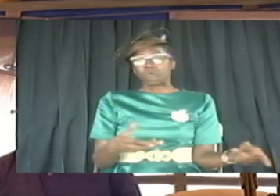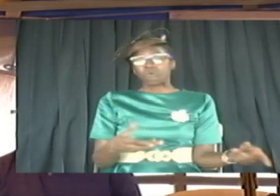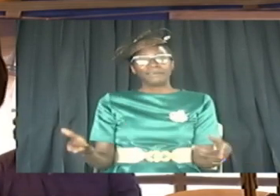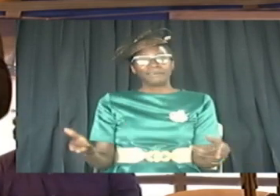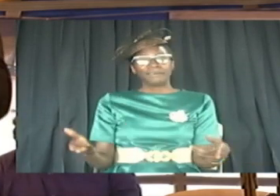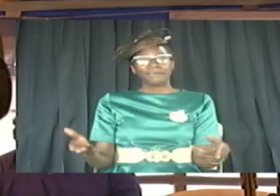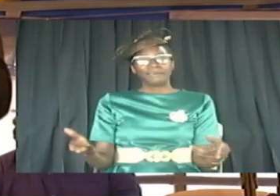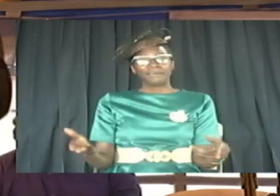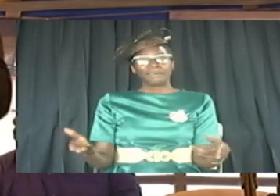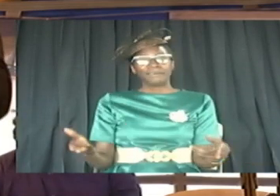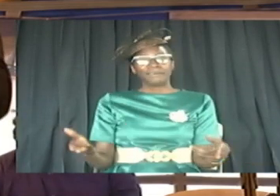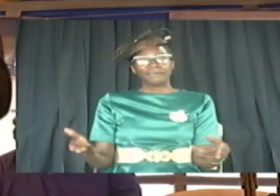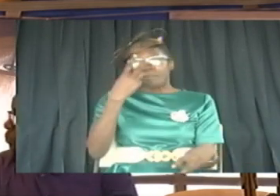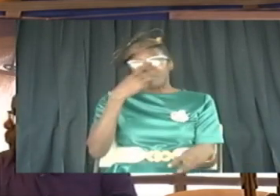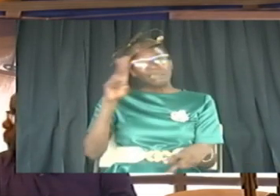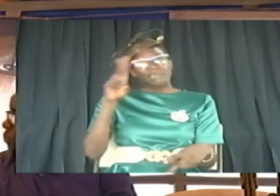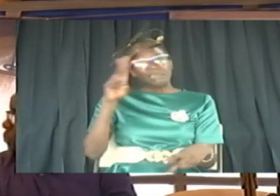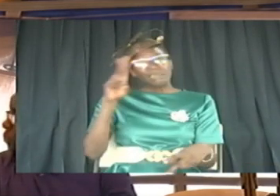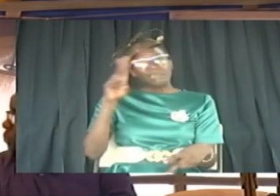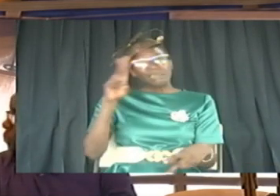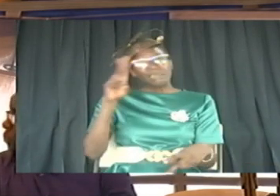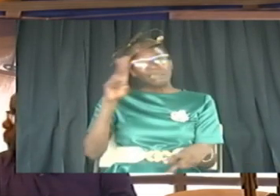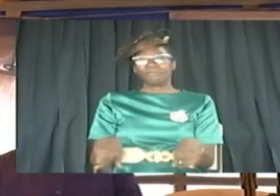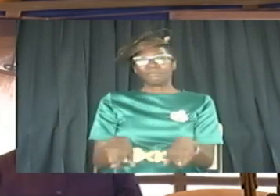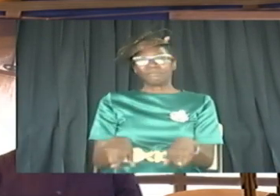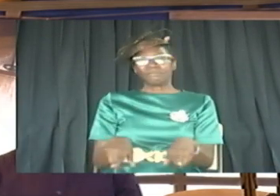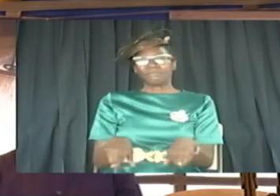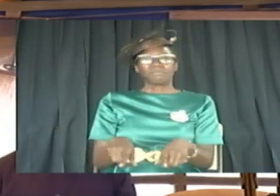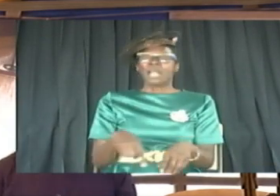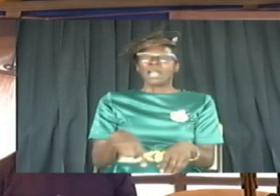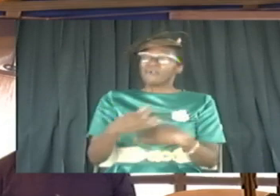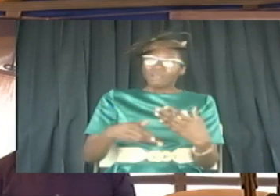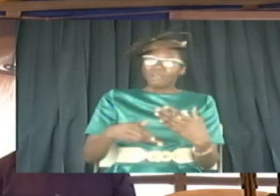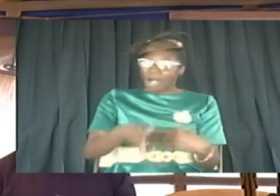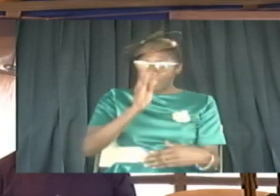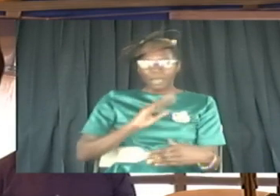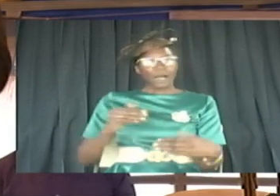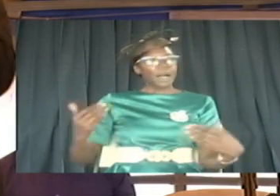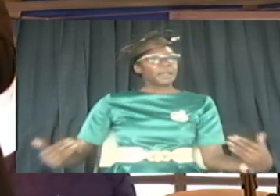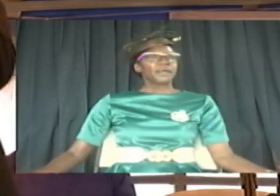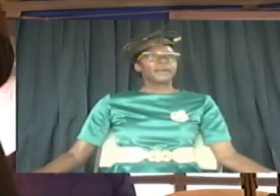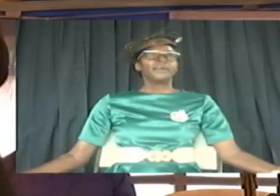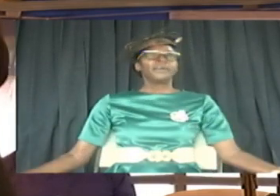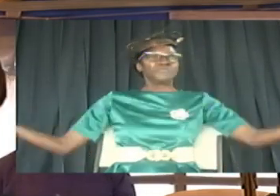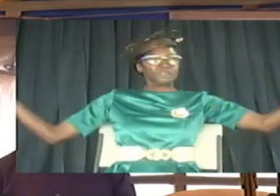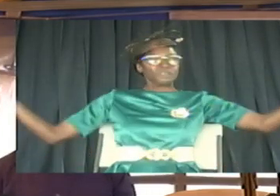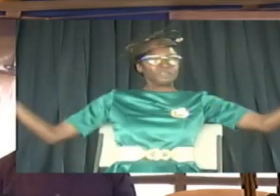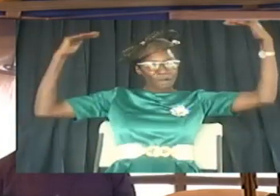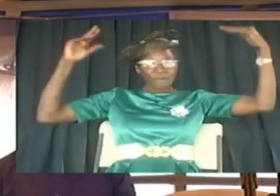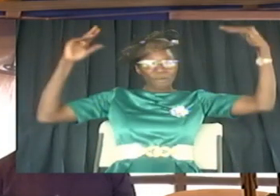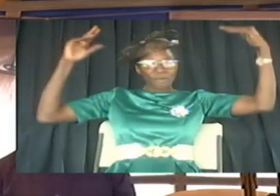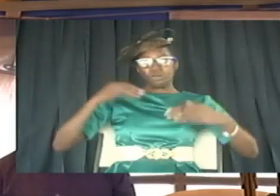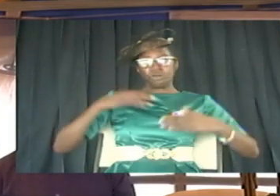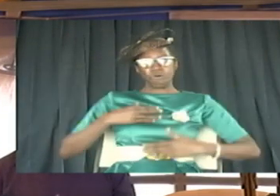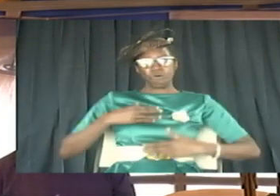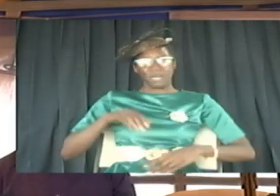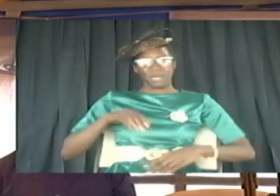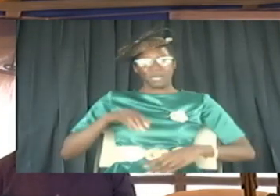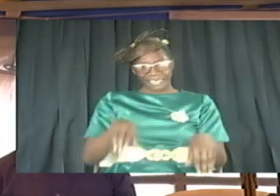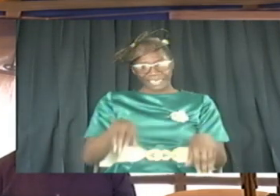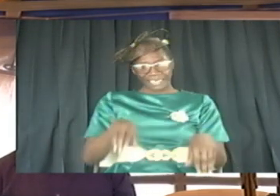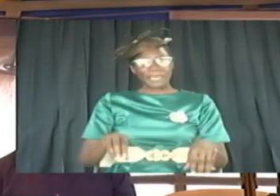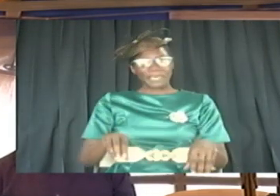sees fit. After all, God is sovereign. Amen. There is nobody that can give